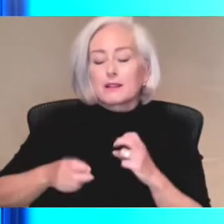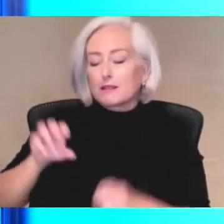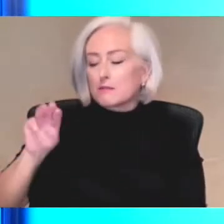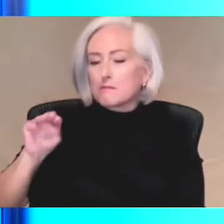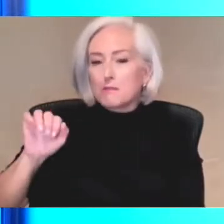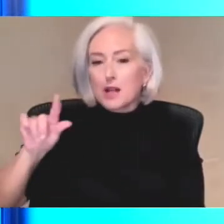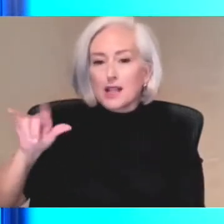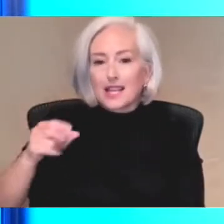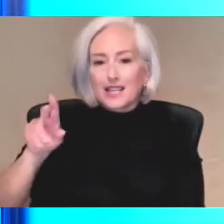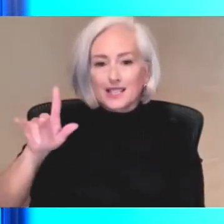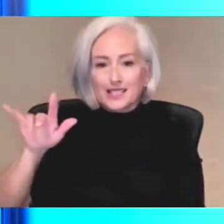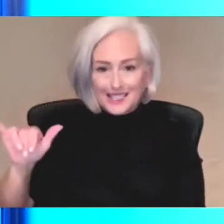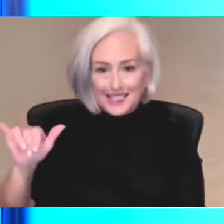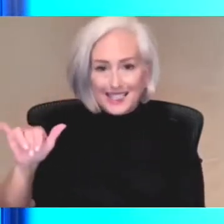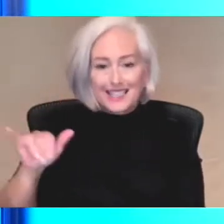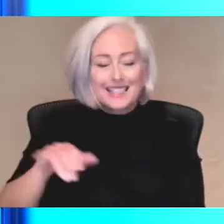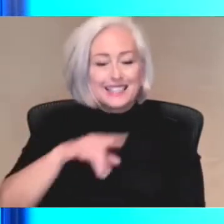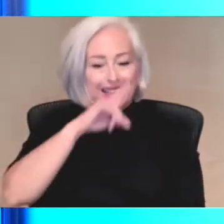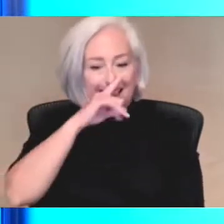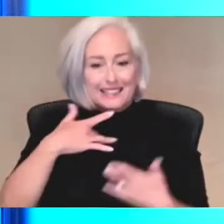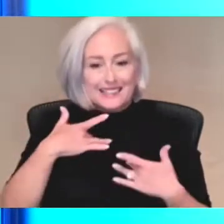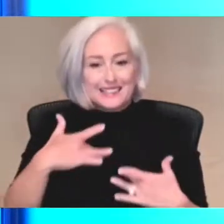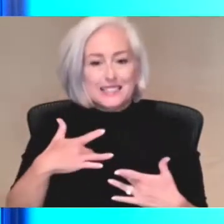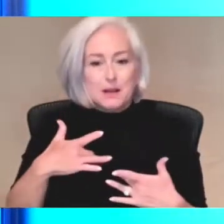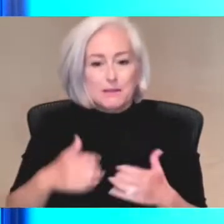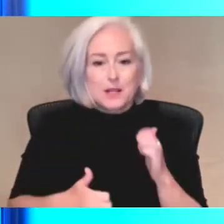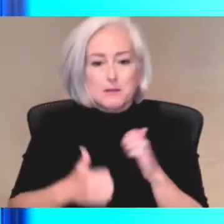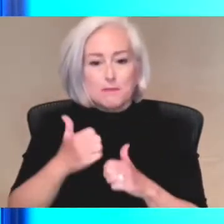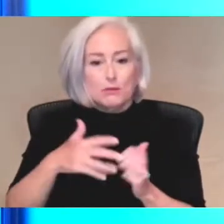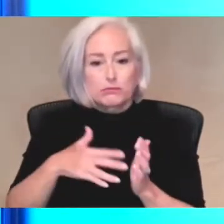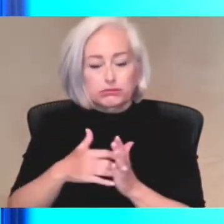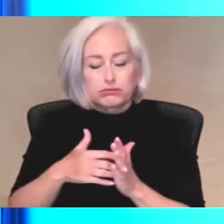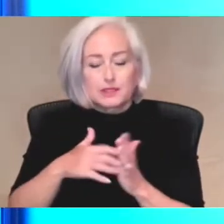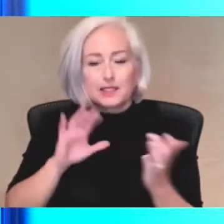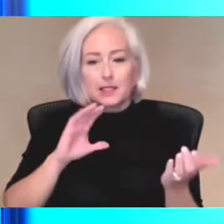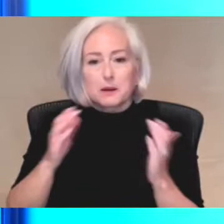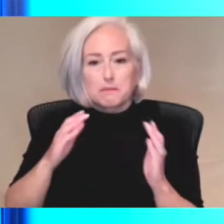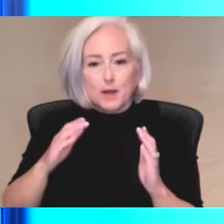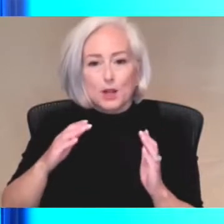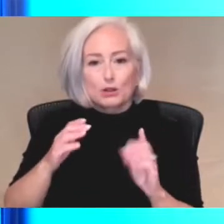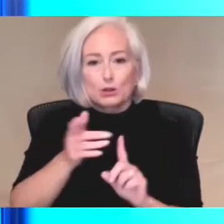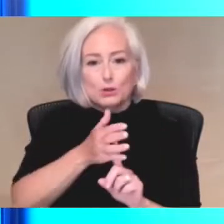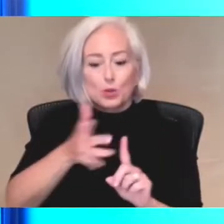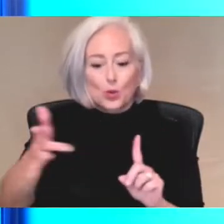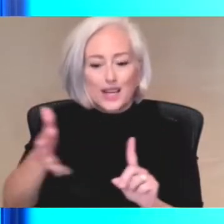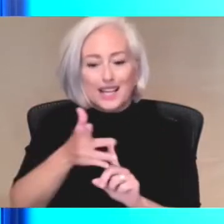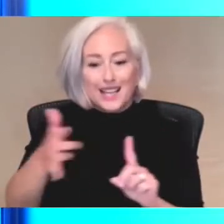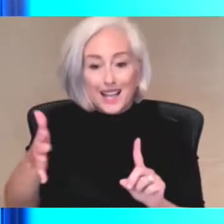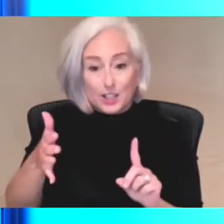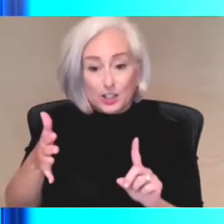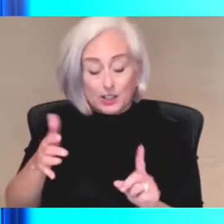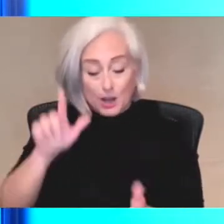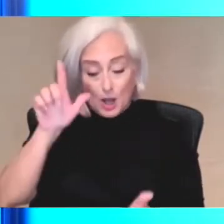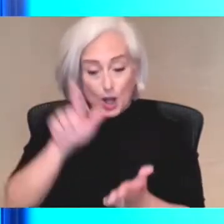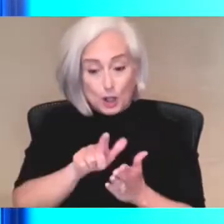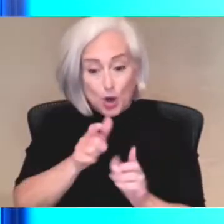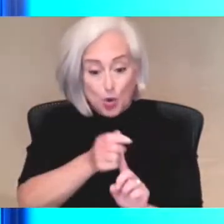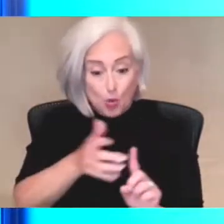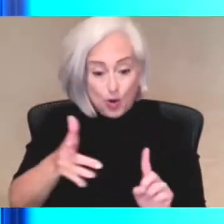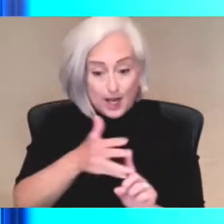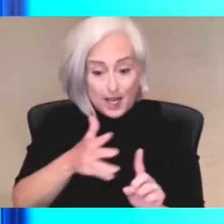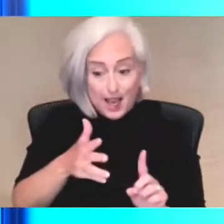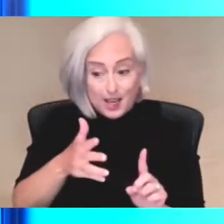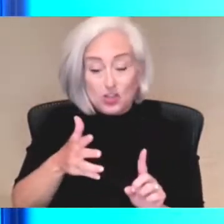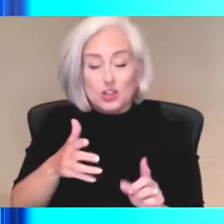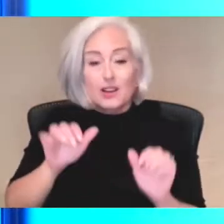of radiation, and even low or moderate doses of radiation can significantly impact children and impact